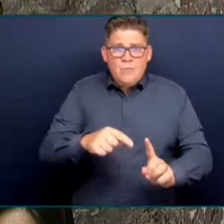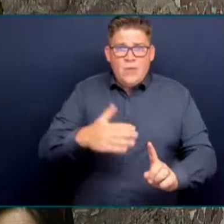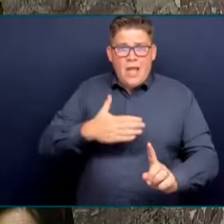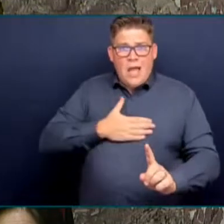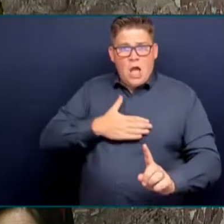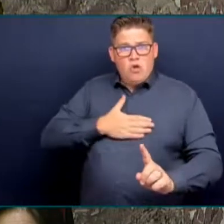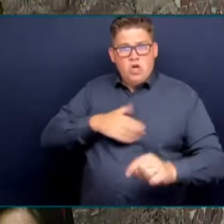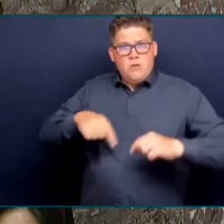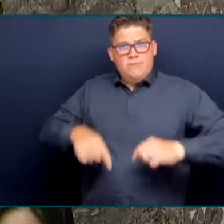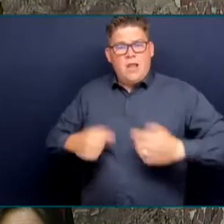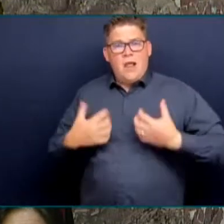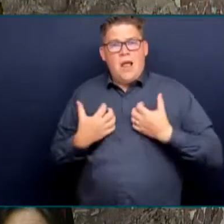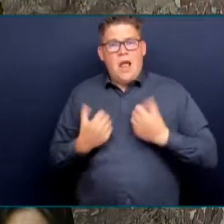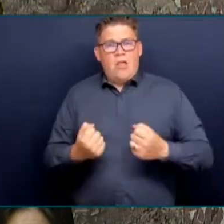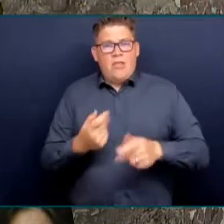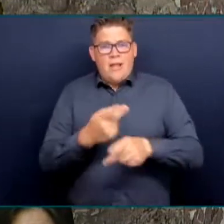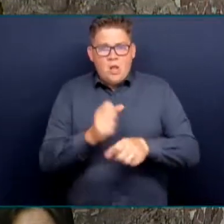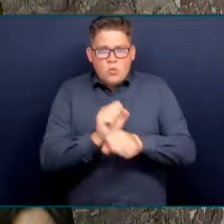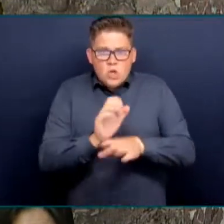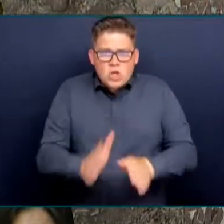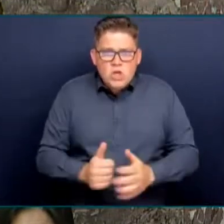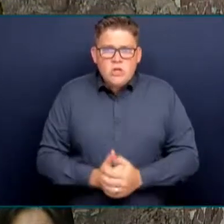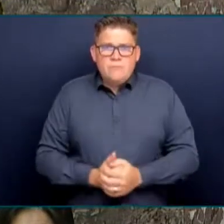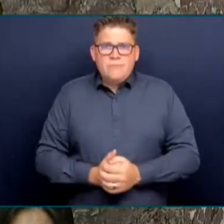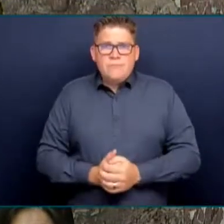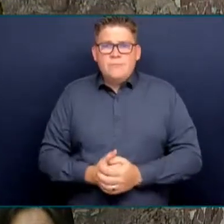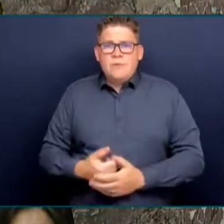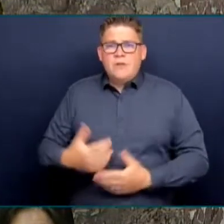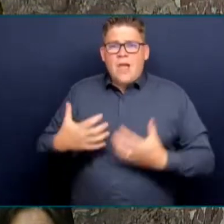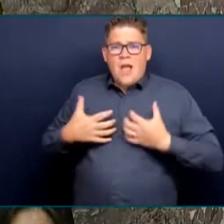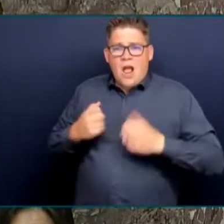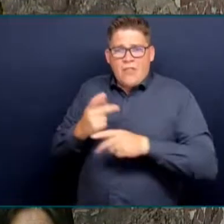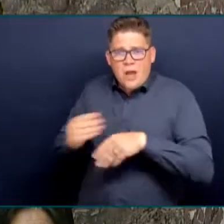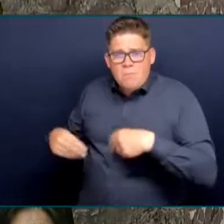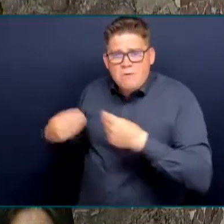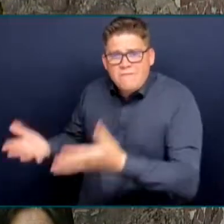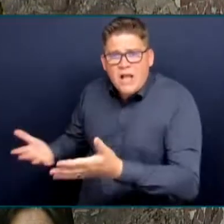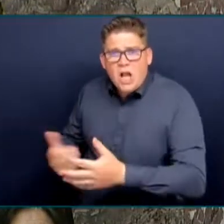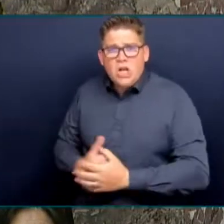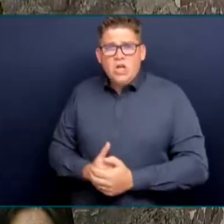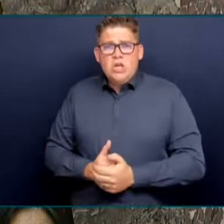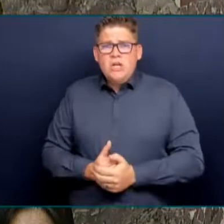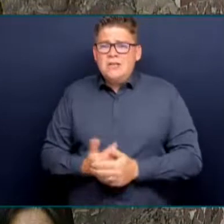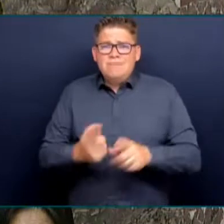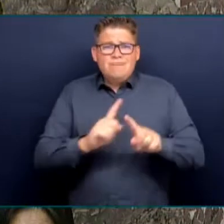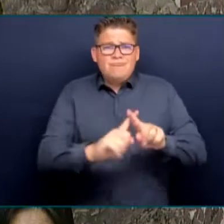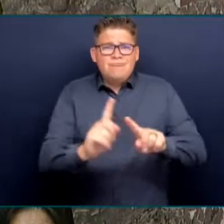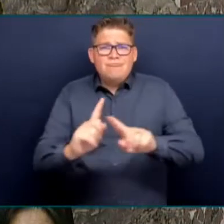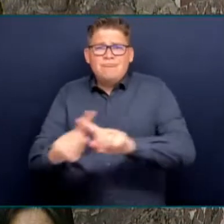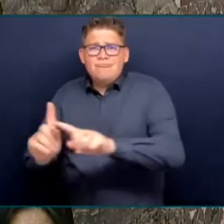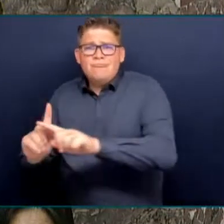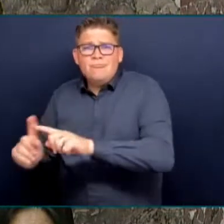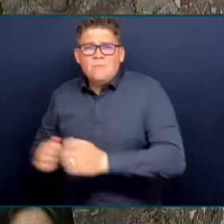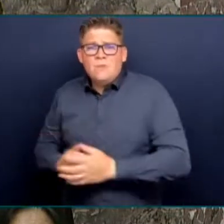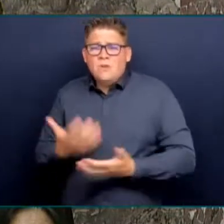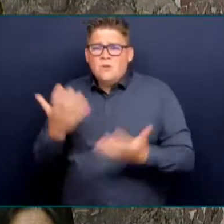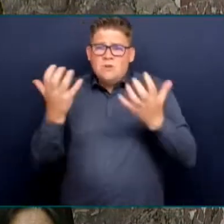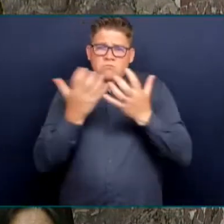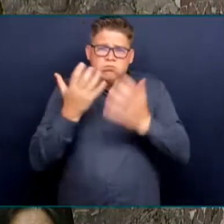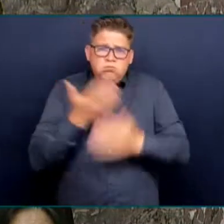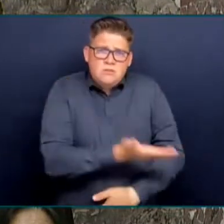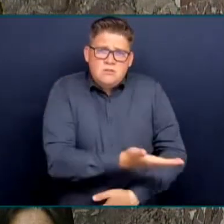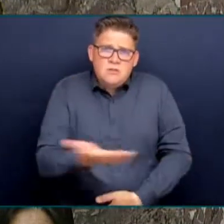healthcare teams, and patients are facing challenges they have not seen before. But since I've been Minister of Health, there are